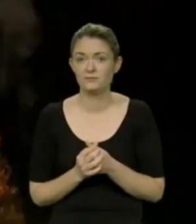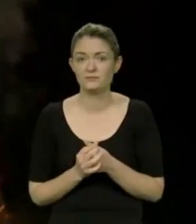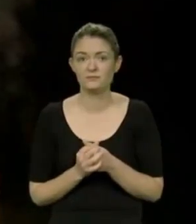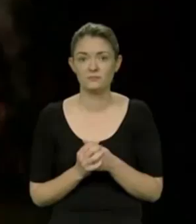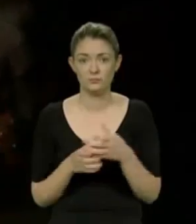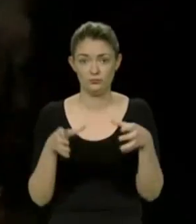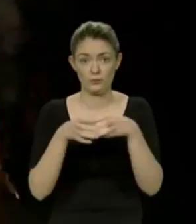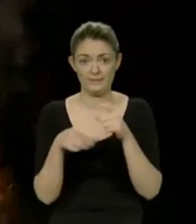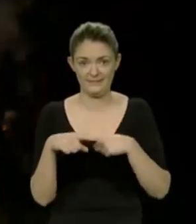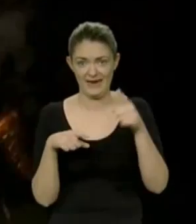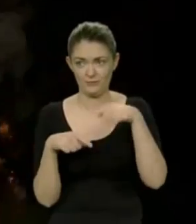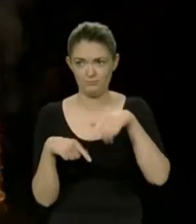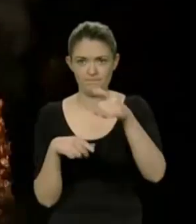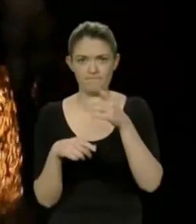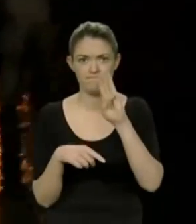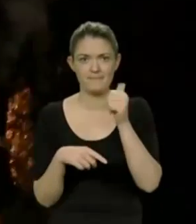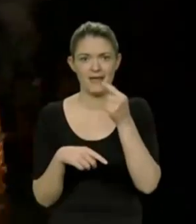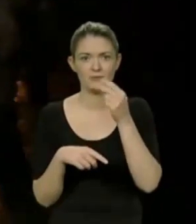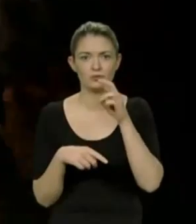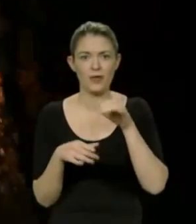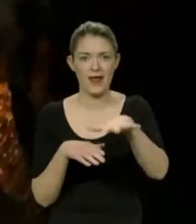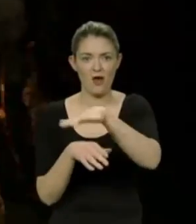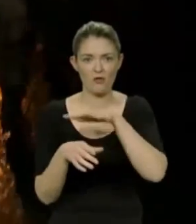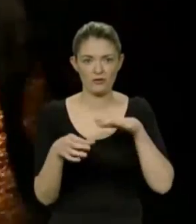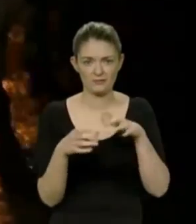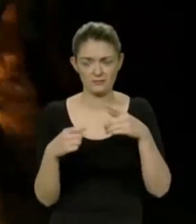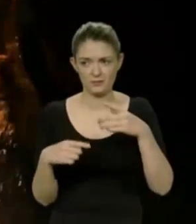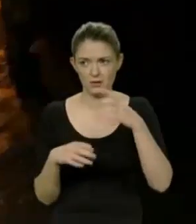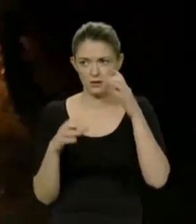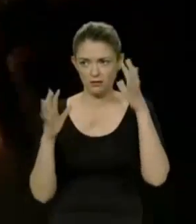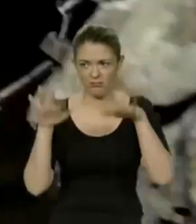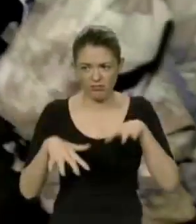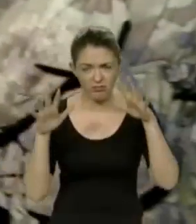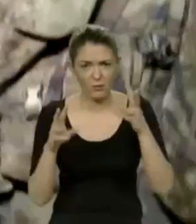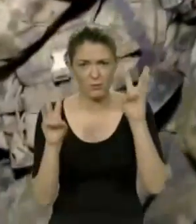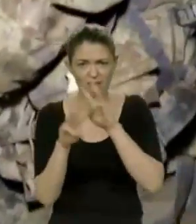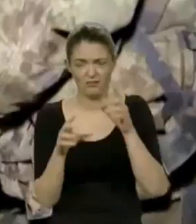The troop are sent out to patrol the area. The conditions are challenging.